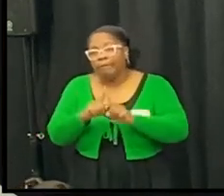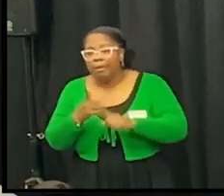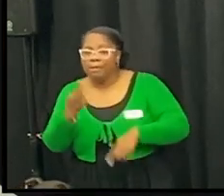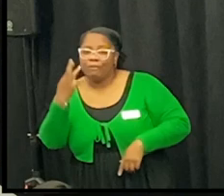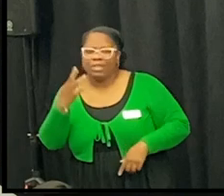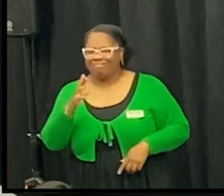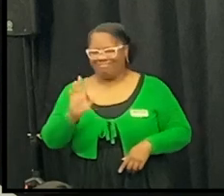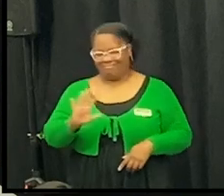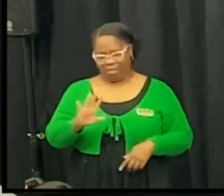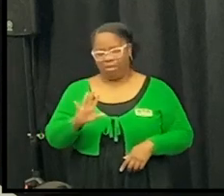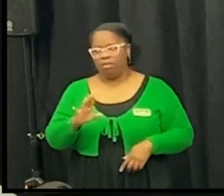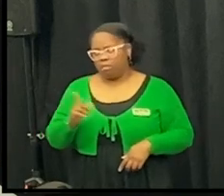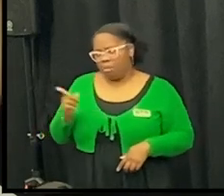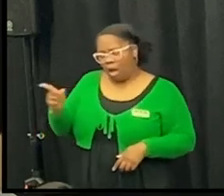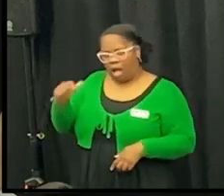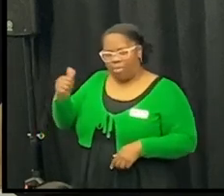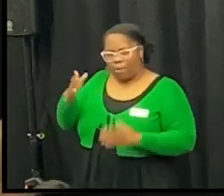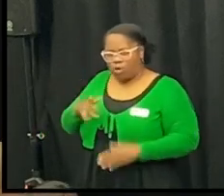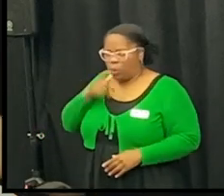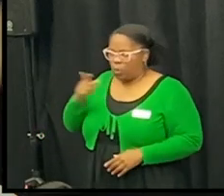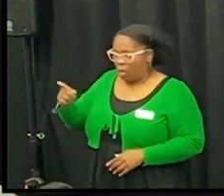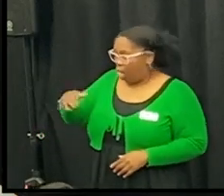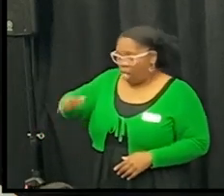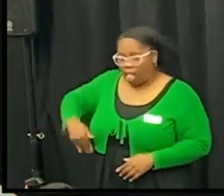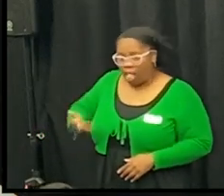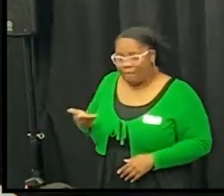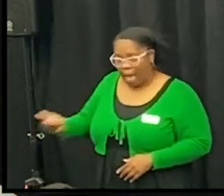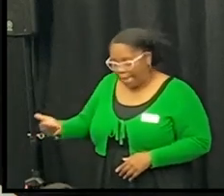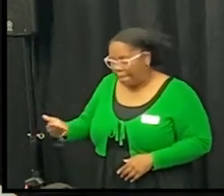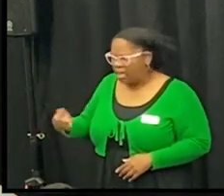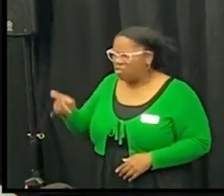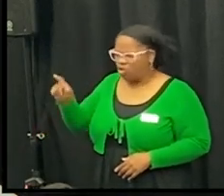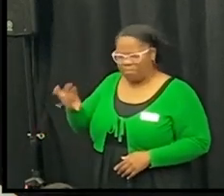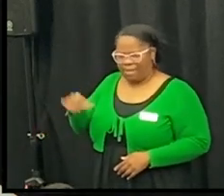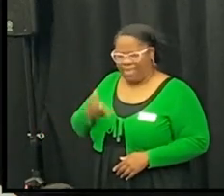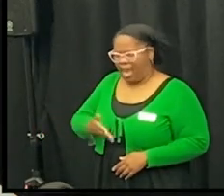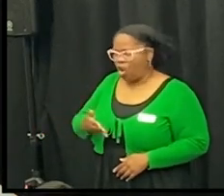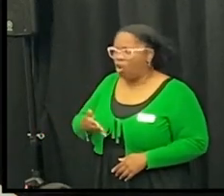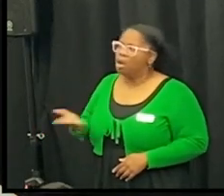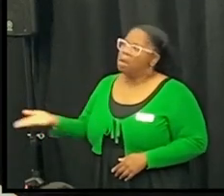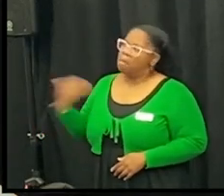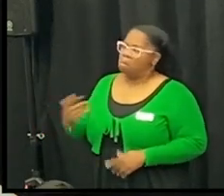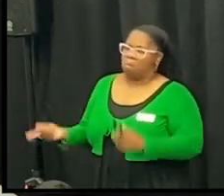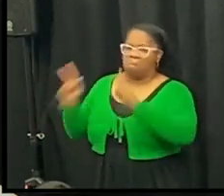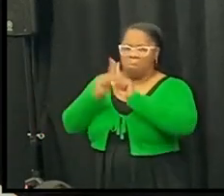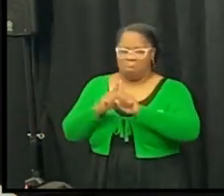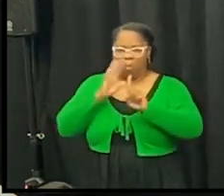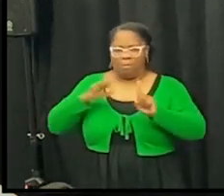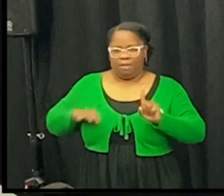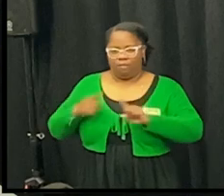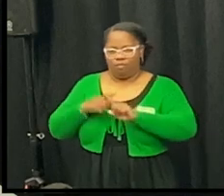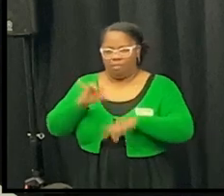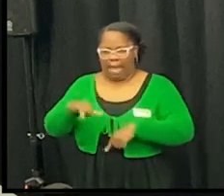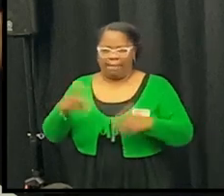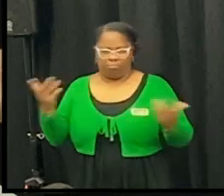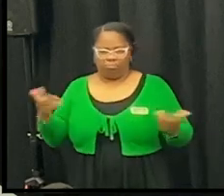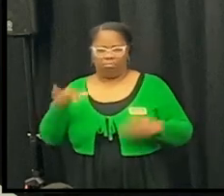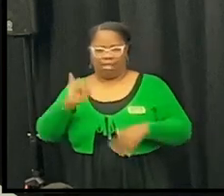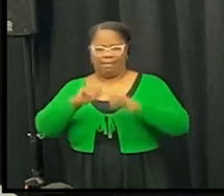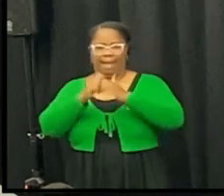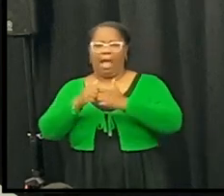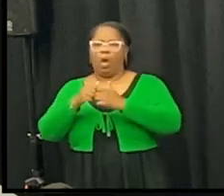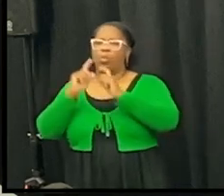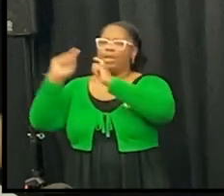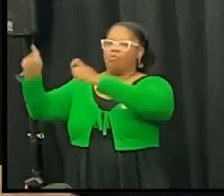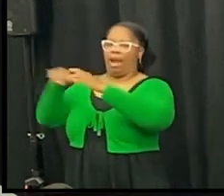but bring like the person who did not get the invitation, who should be in the room, who would benefit from that. And it's a way to grant